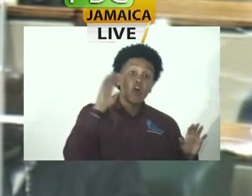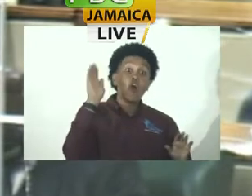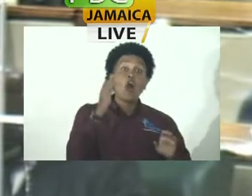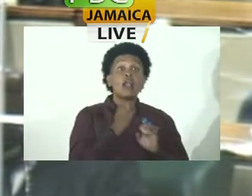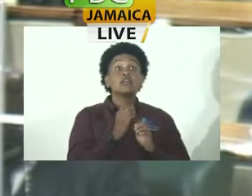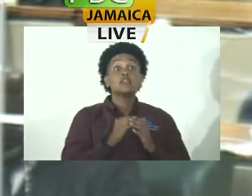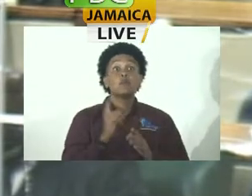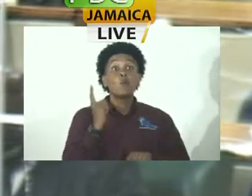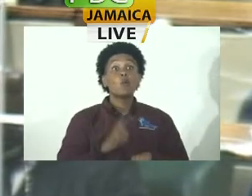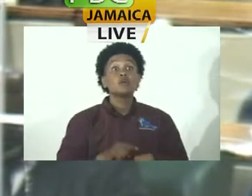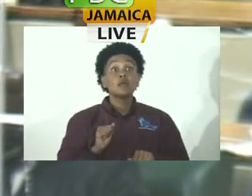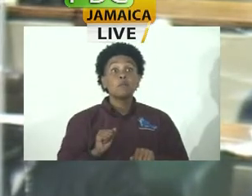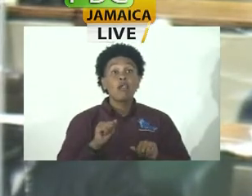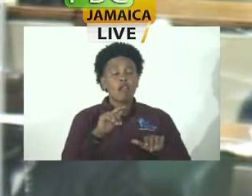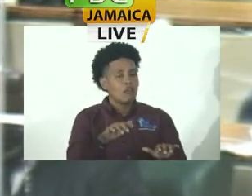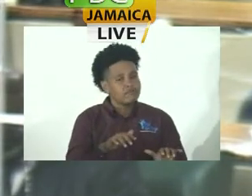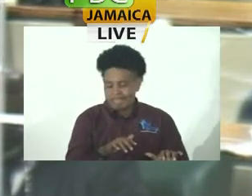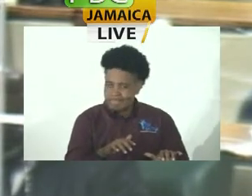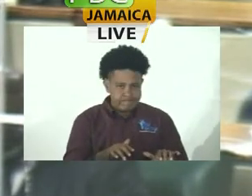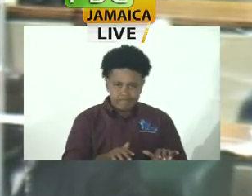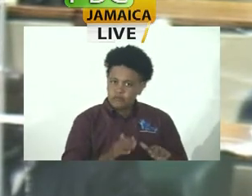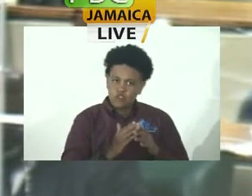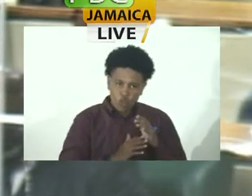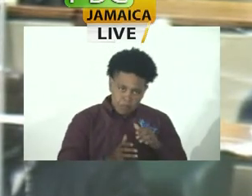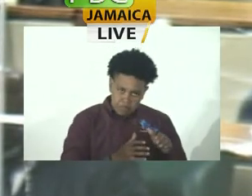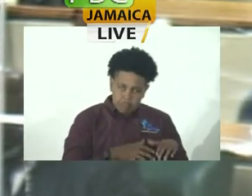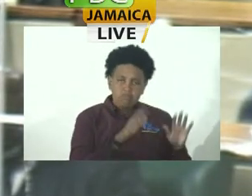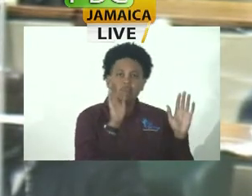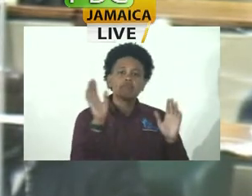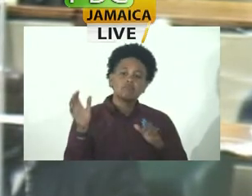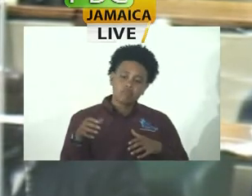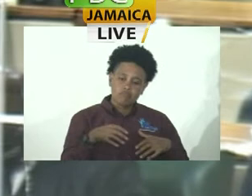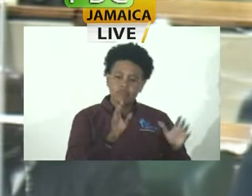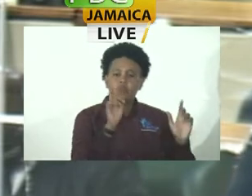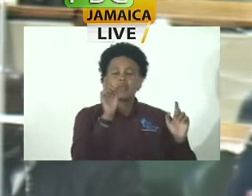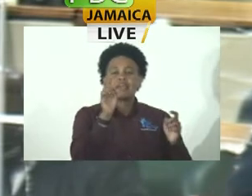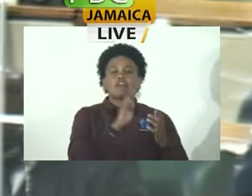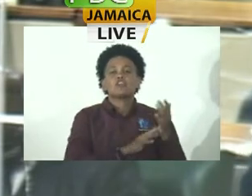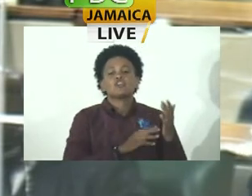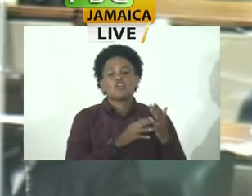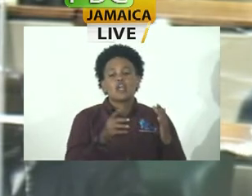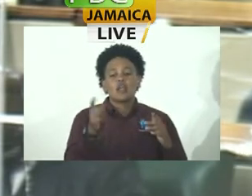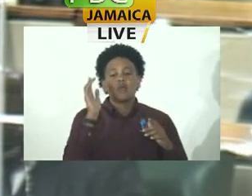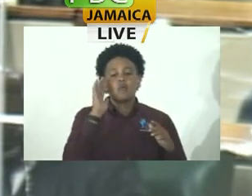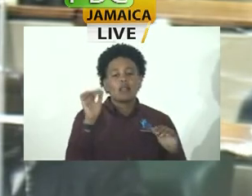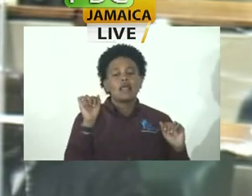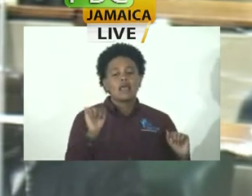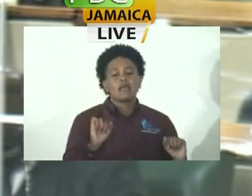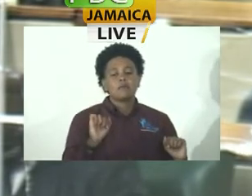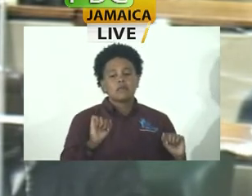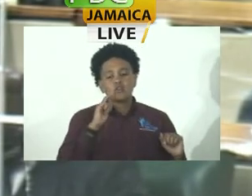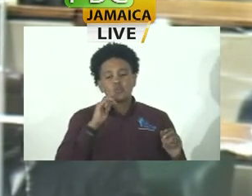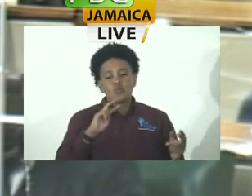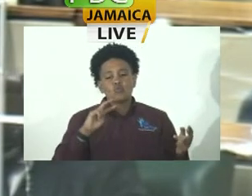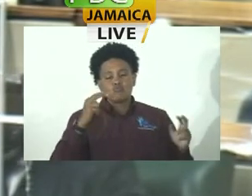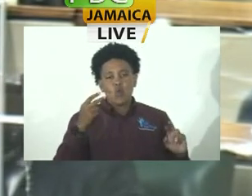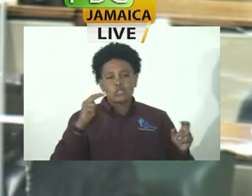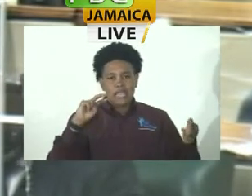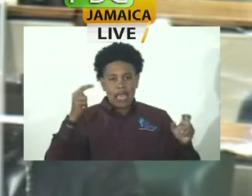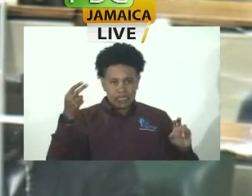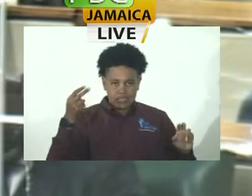once so we they will be given a schedule and they will be able to be rotated in